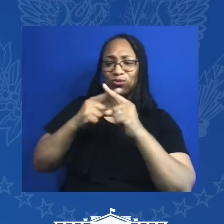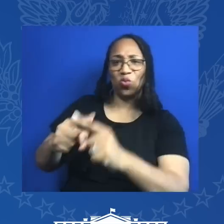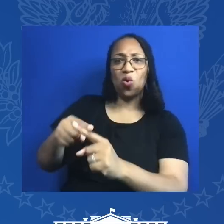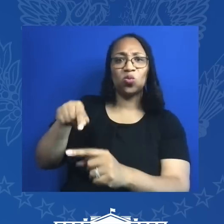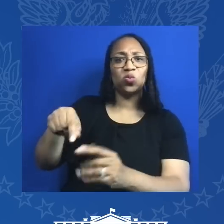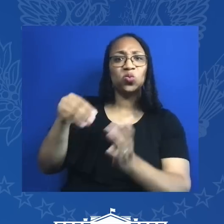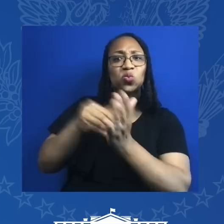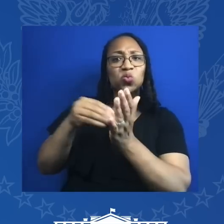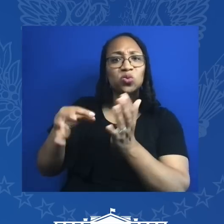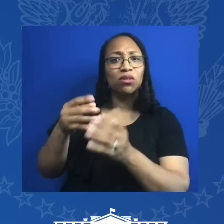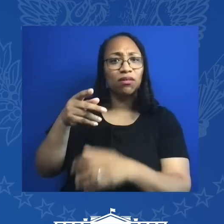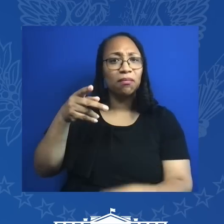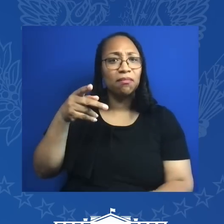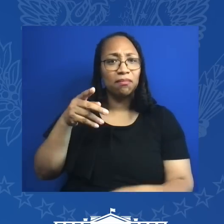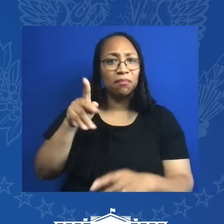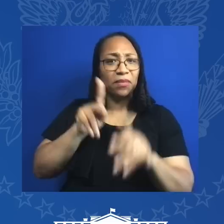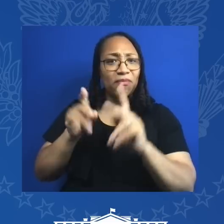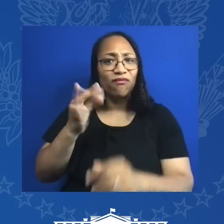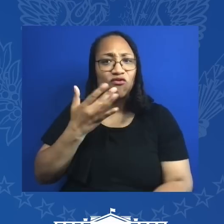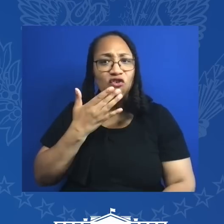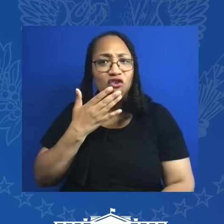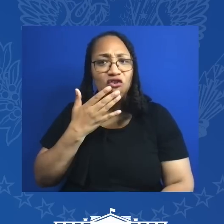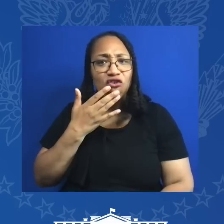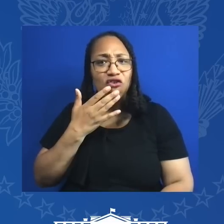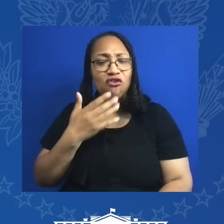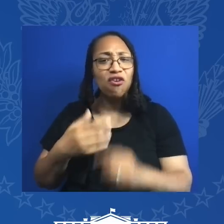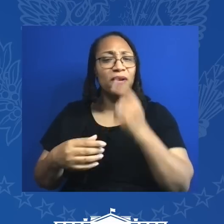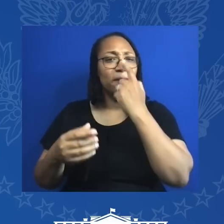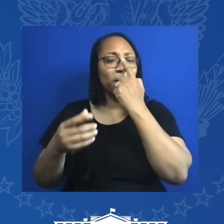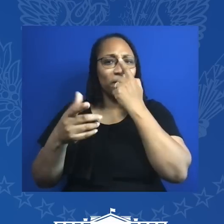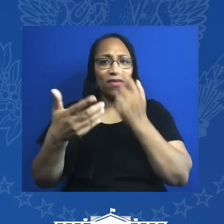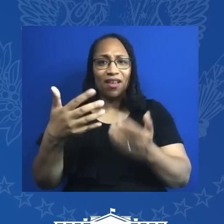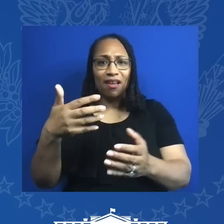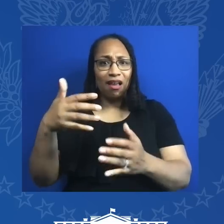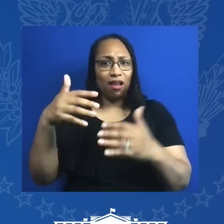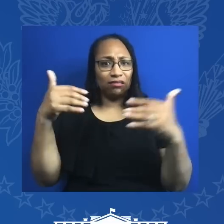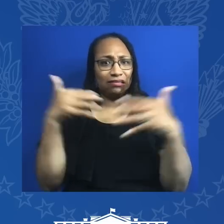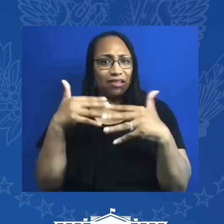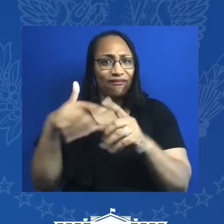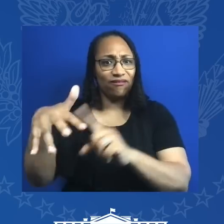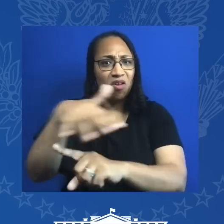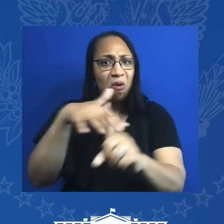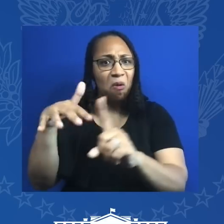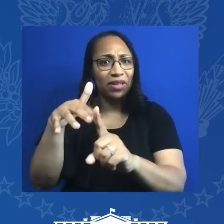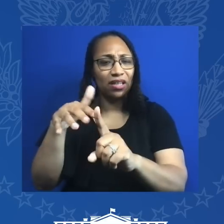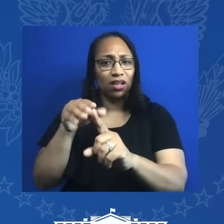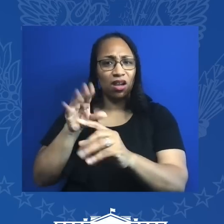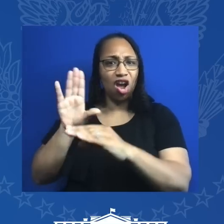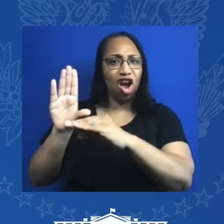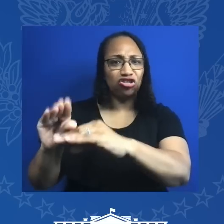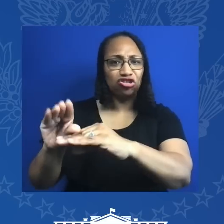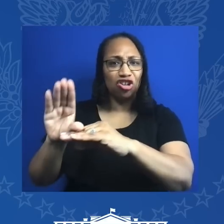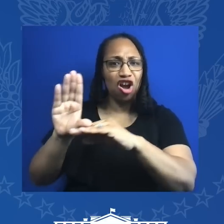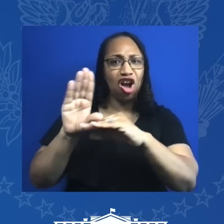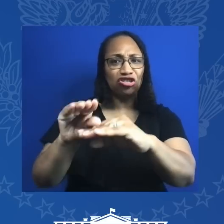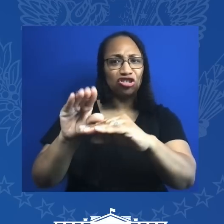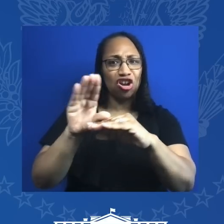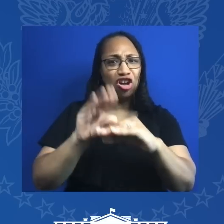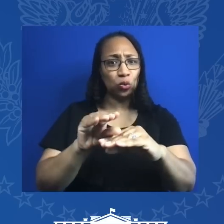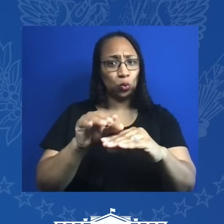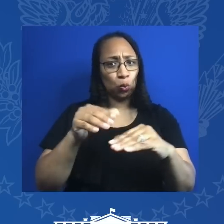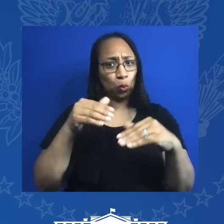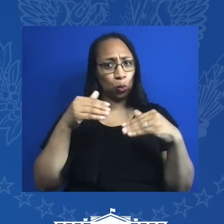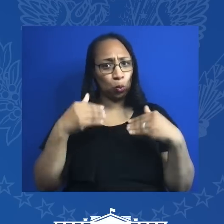we're investing in the future of LGBTQ kids. Last year, we launched a nationwide crisis hotline. The